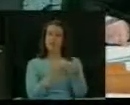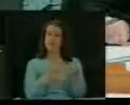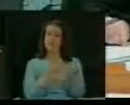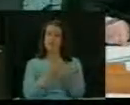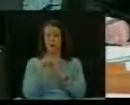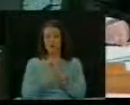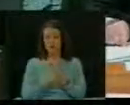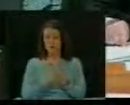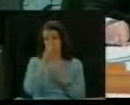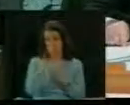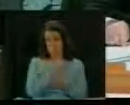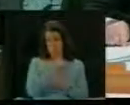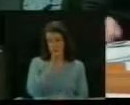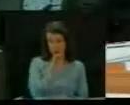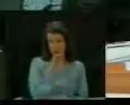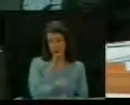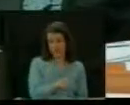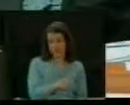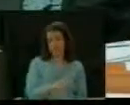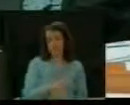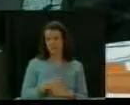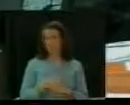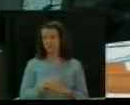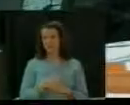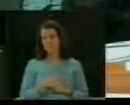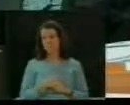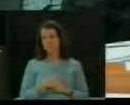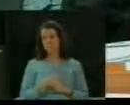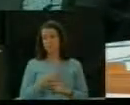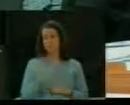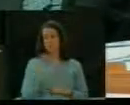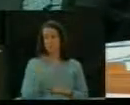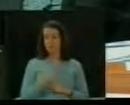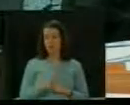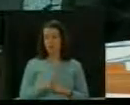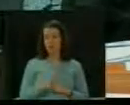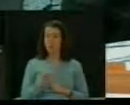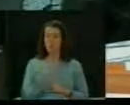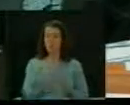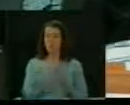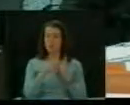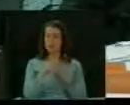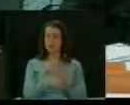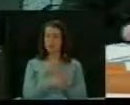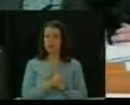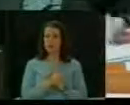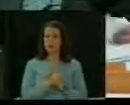enabling legislation, however, because they are subject to our policy, believe it or not.